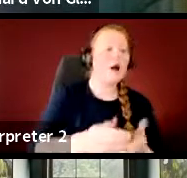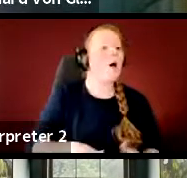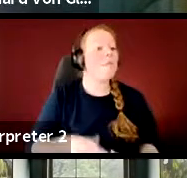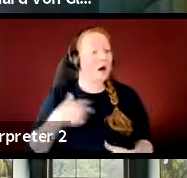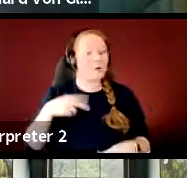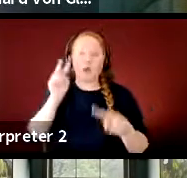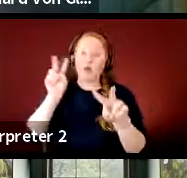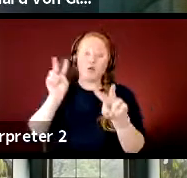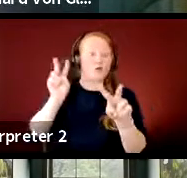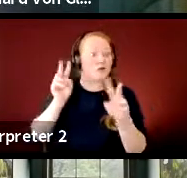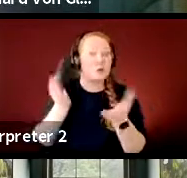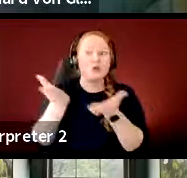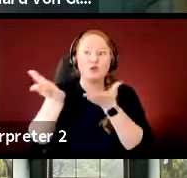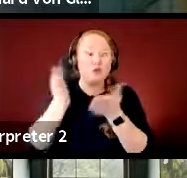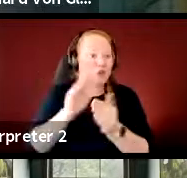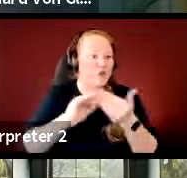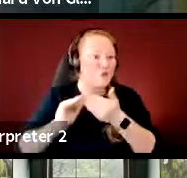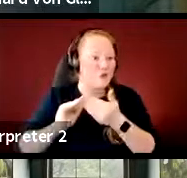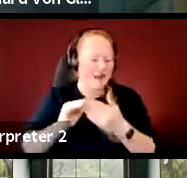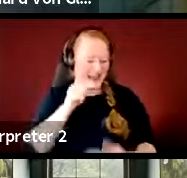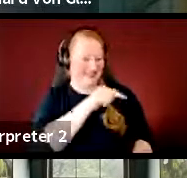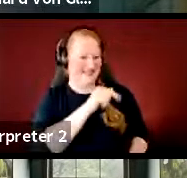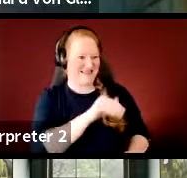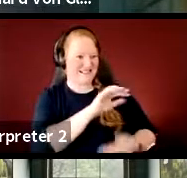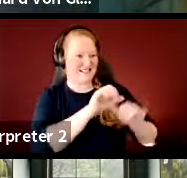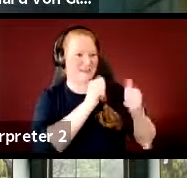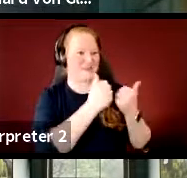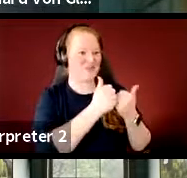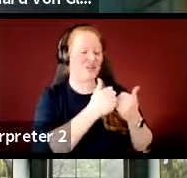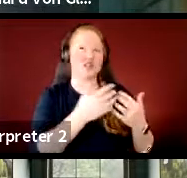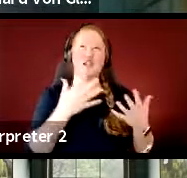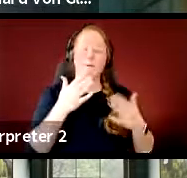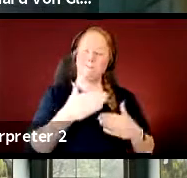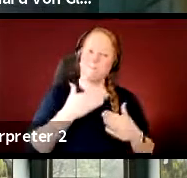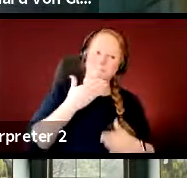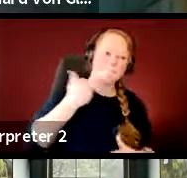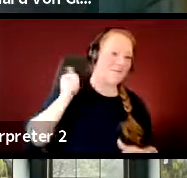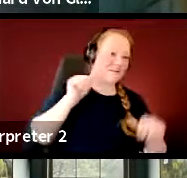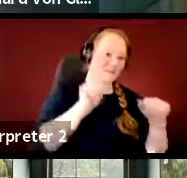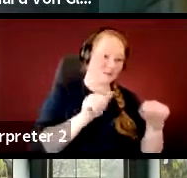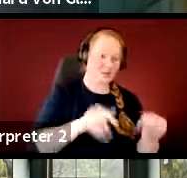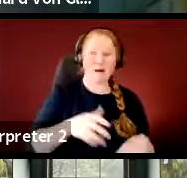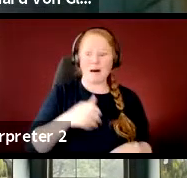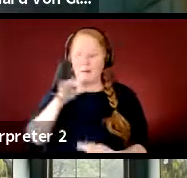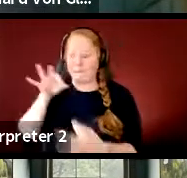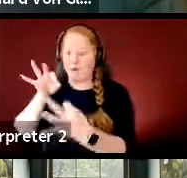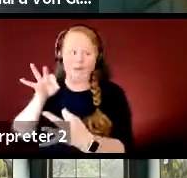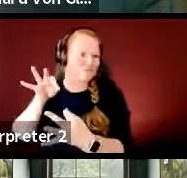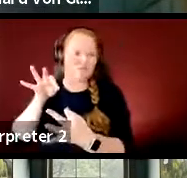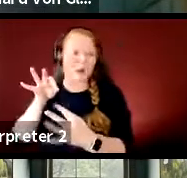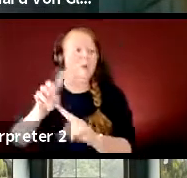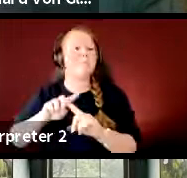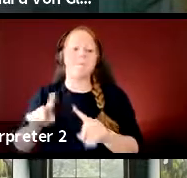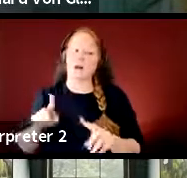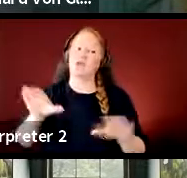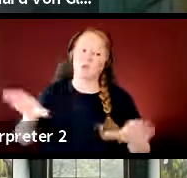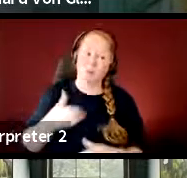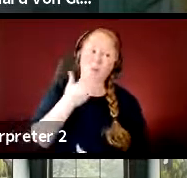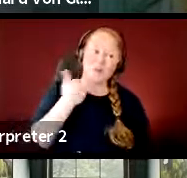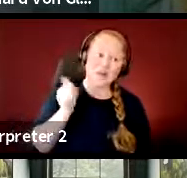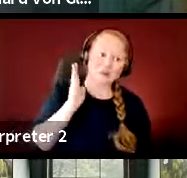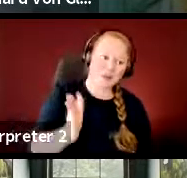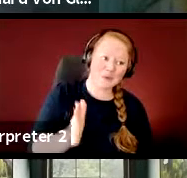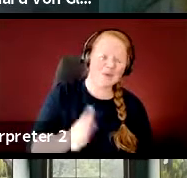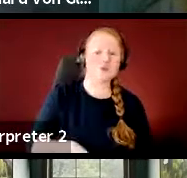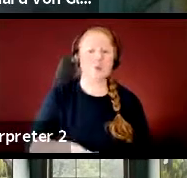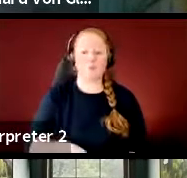community and this administration in the best way that we can. We will not be perfect, but we will do our level best. Toward that end,